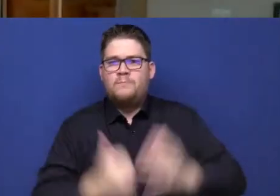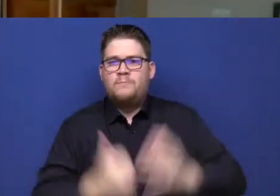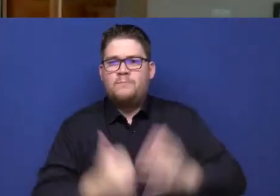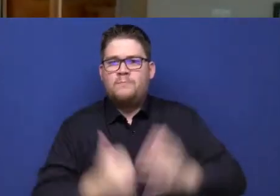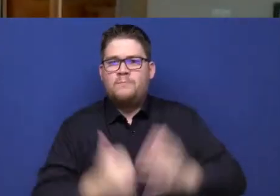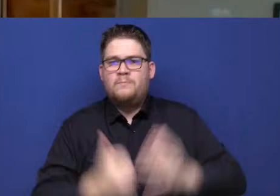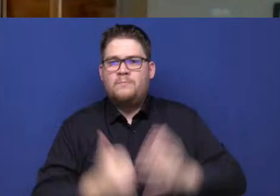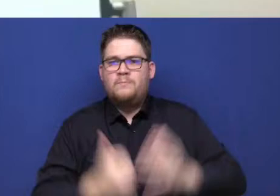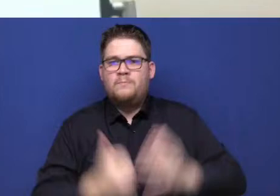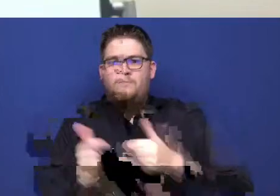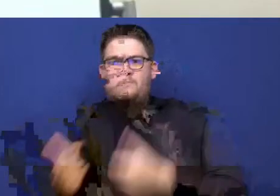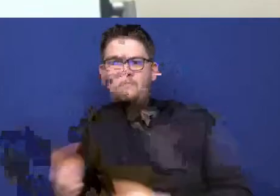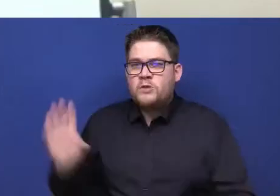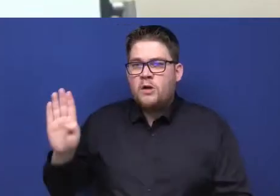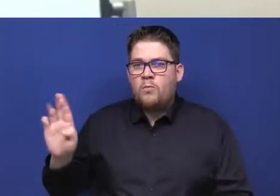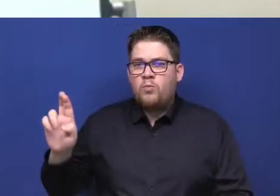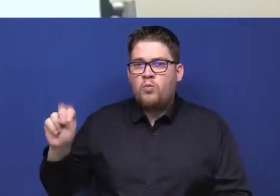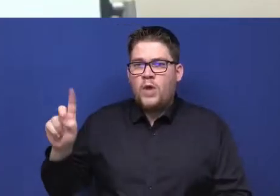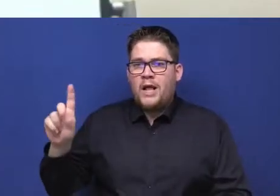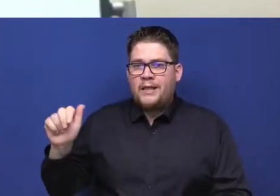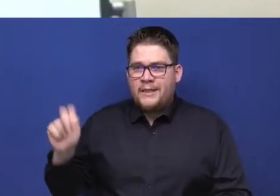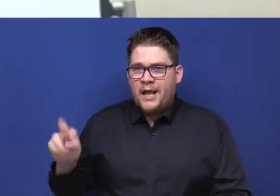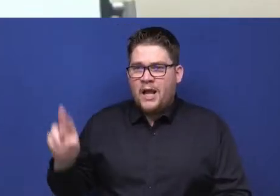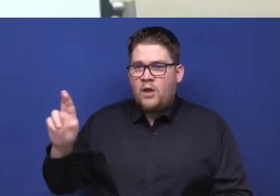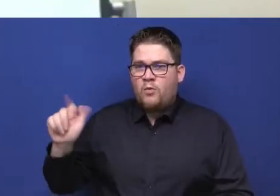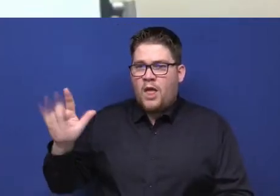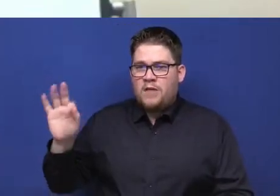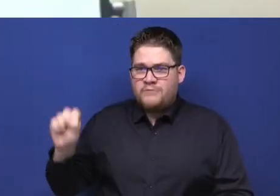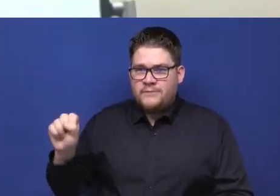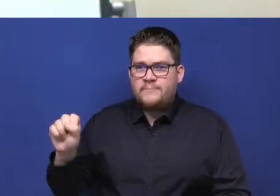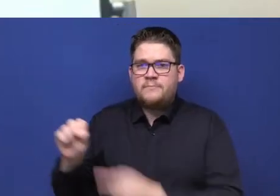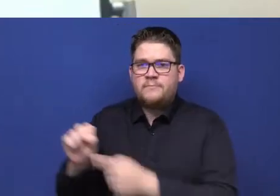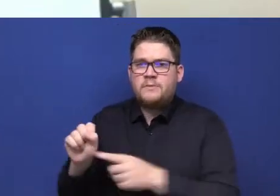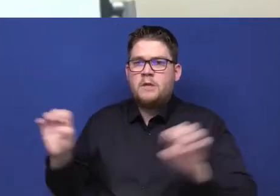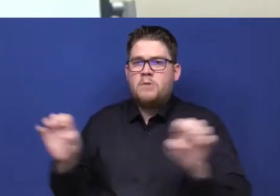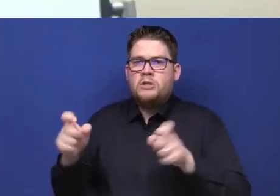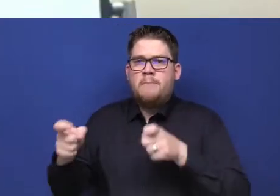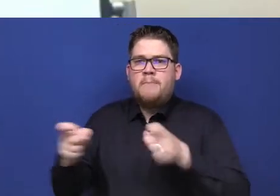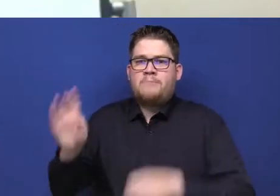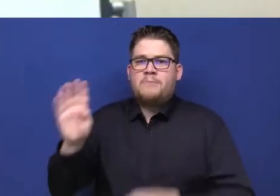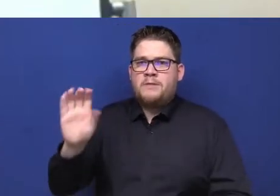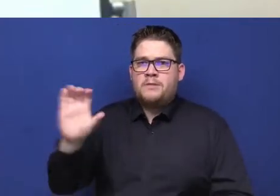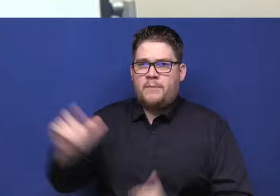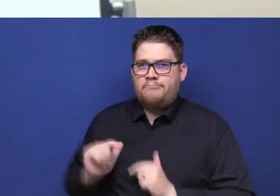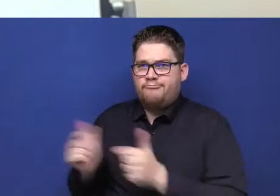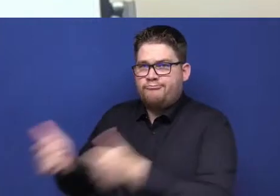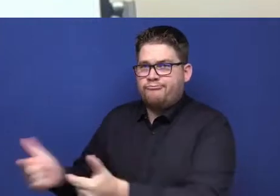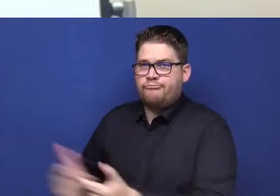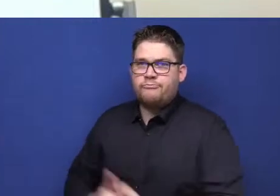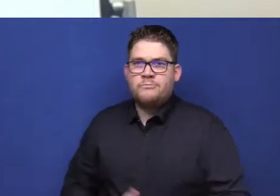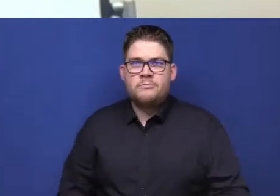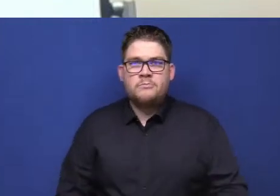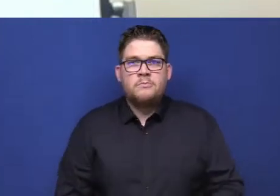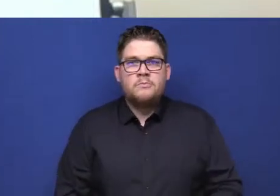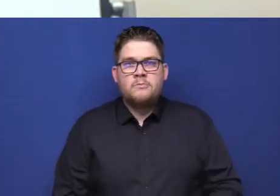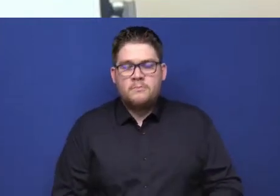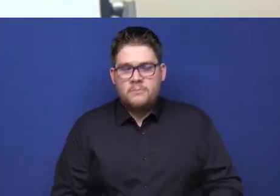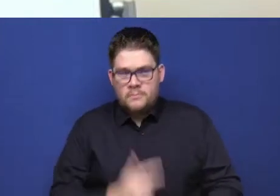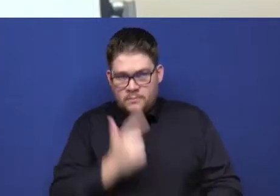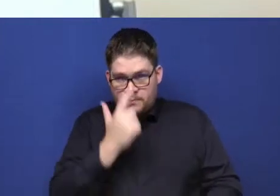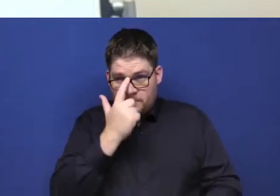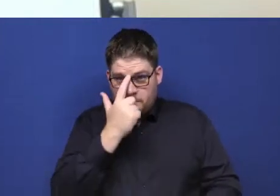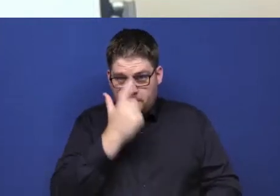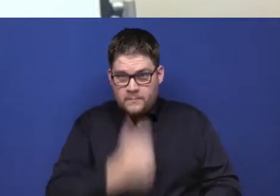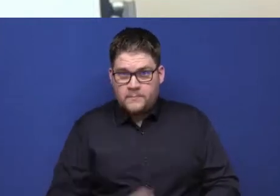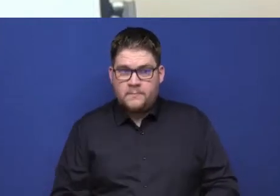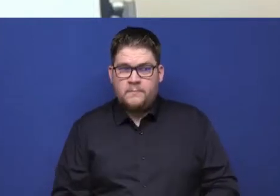Brendan, please go ahead. Okay, good afternoon, everyone. I'd like to begin by acknowledging that I'm speaking to you today from the traditional